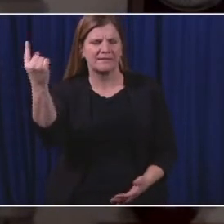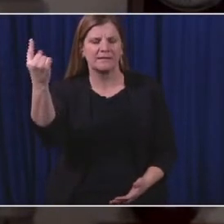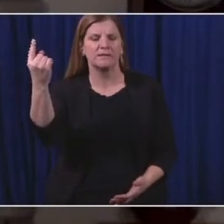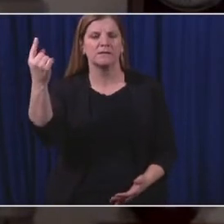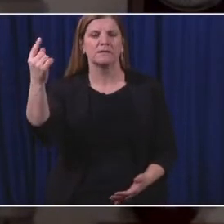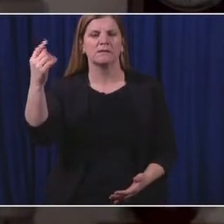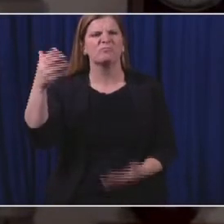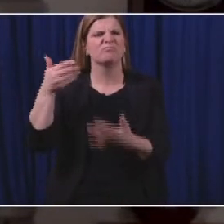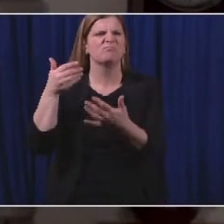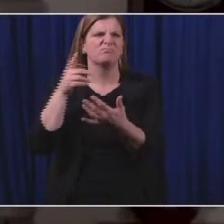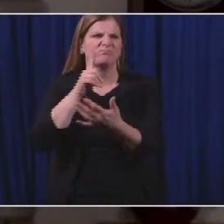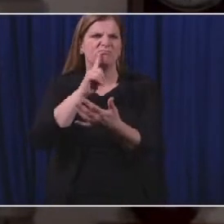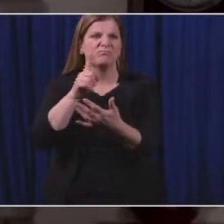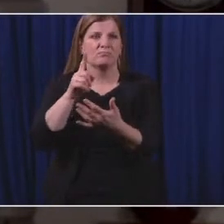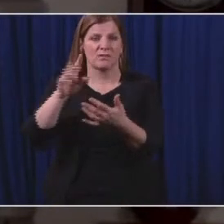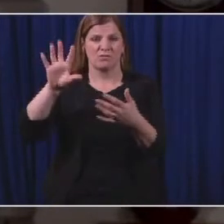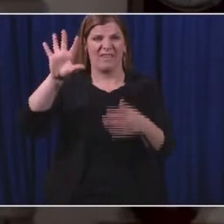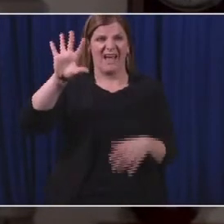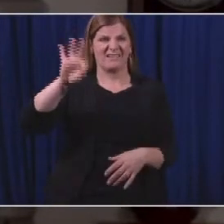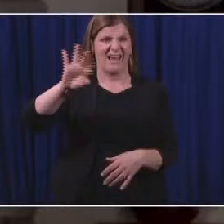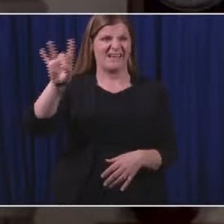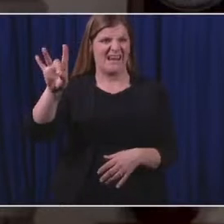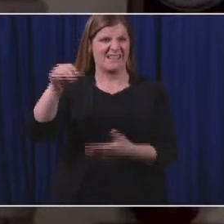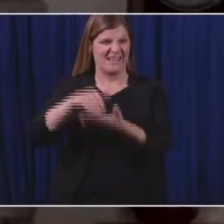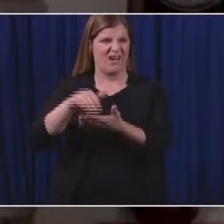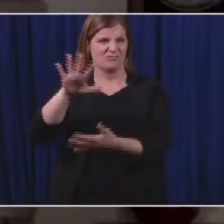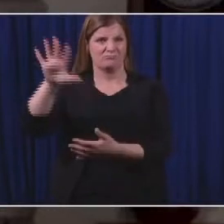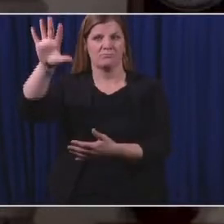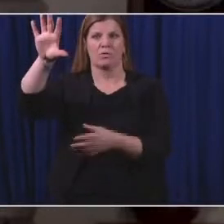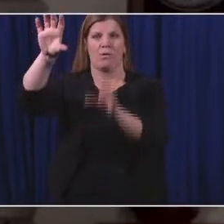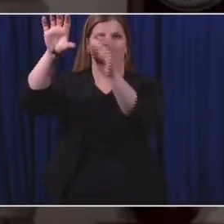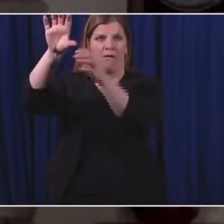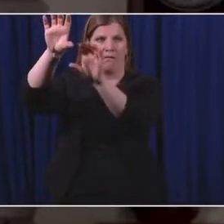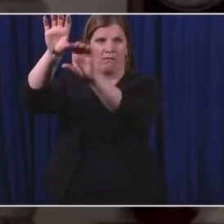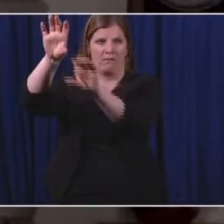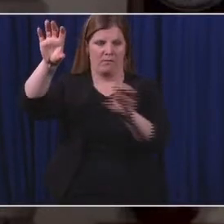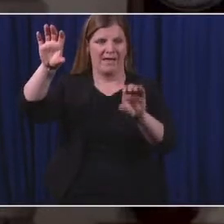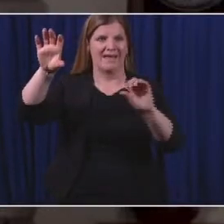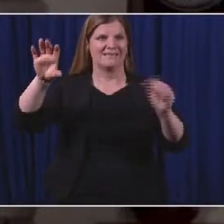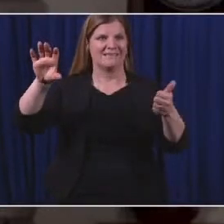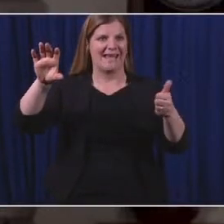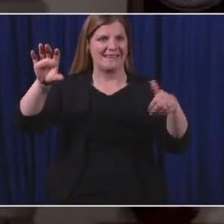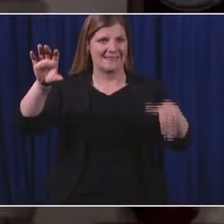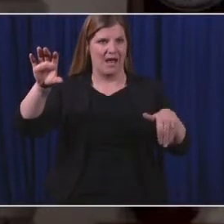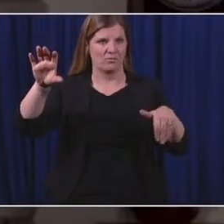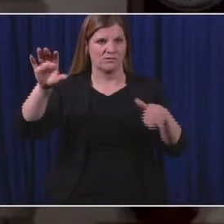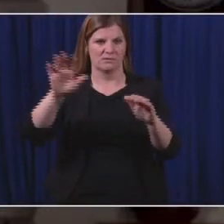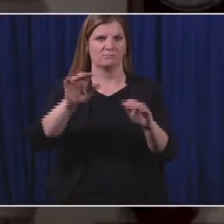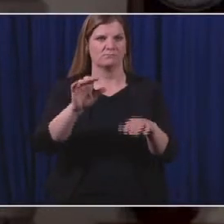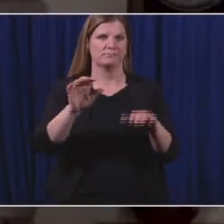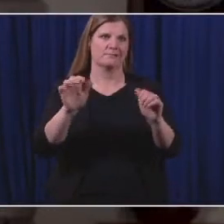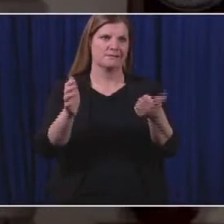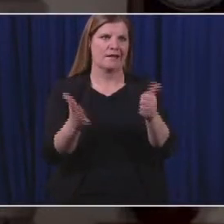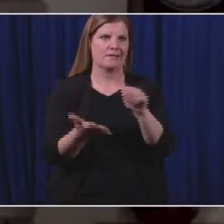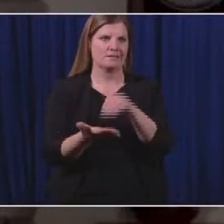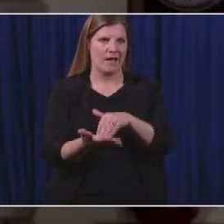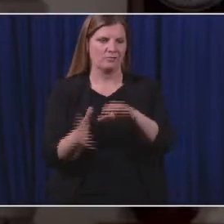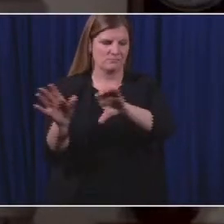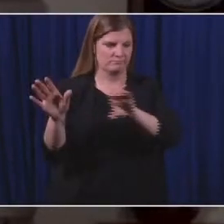close to 10,000 of that was to go directly to the hospitals. The other is to go